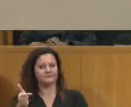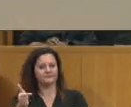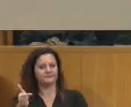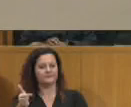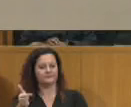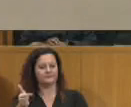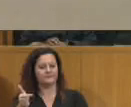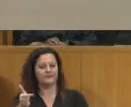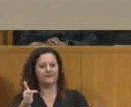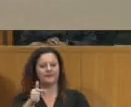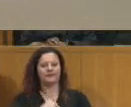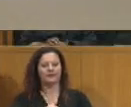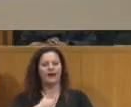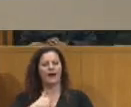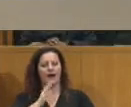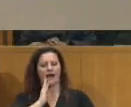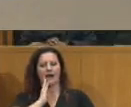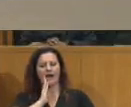All right.